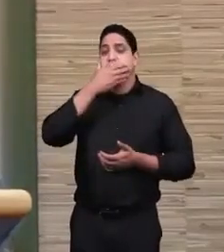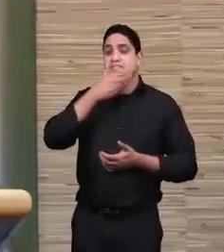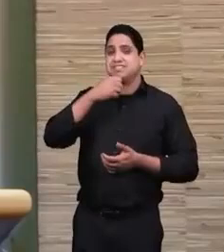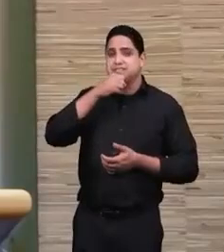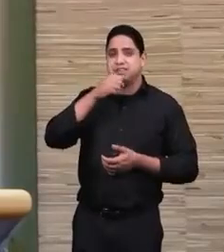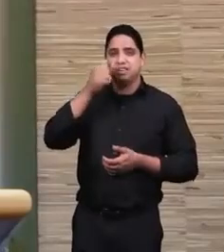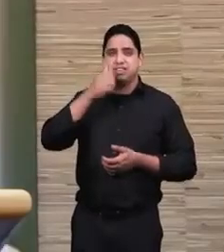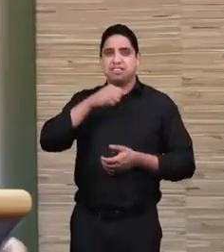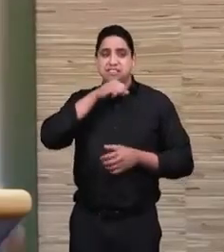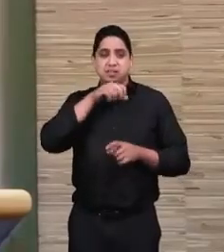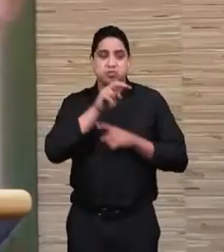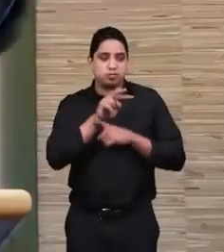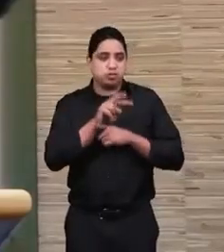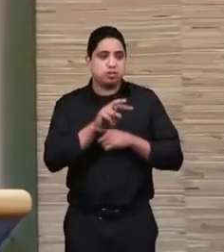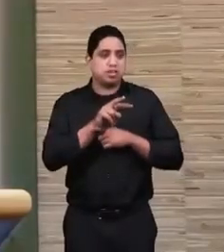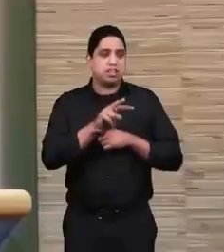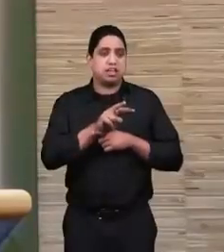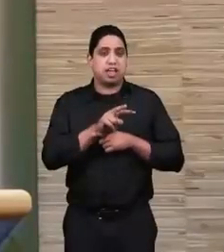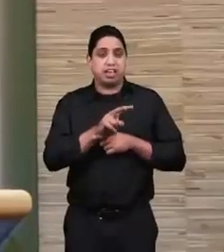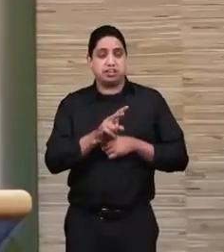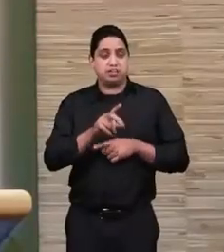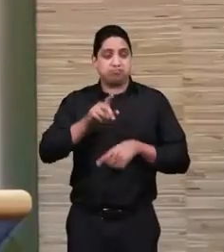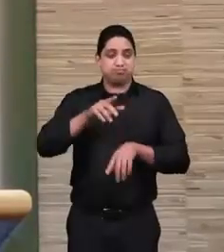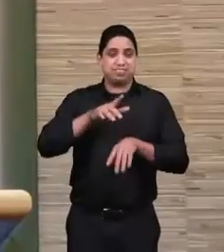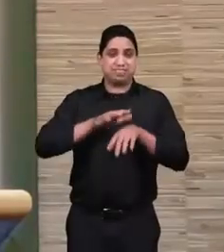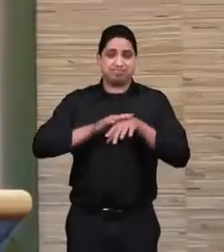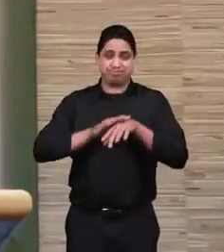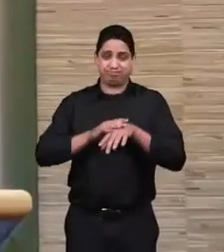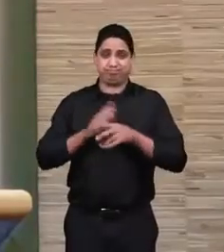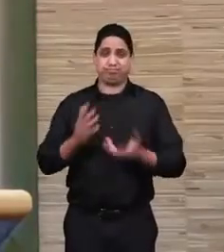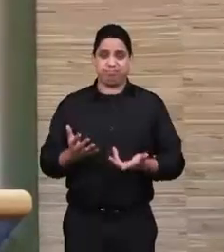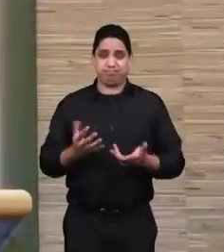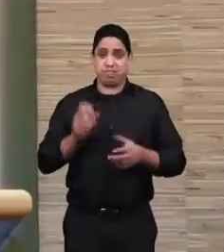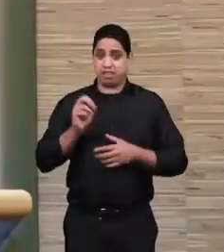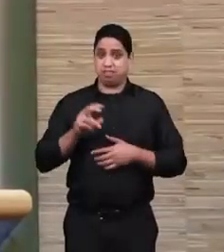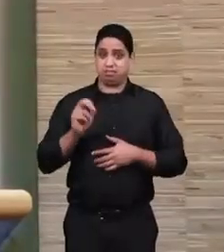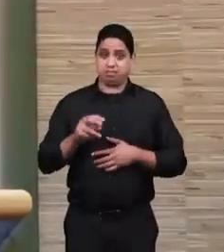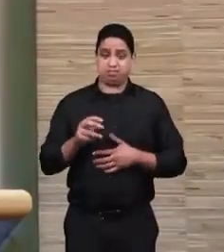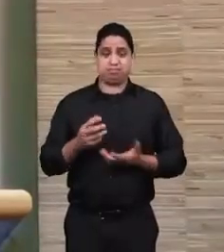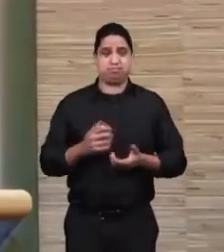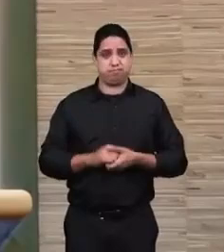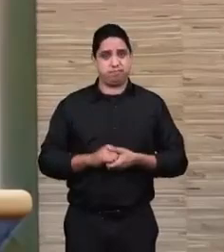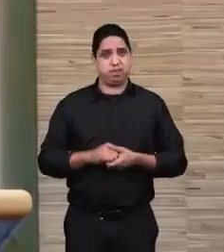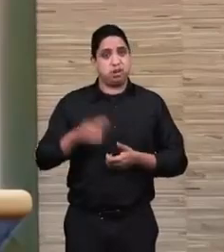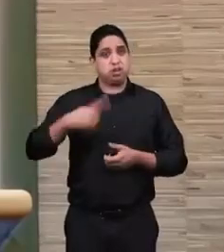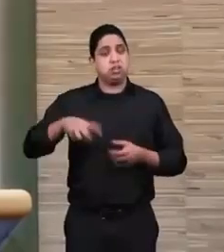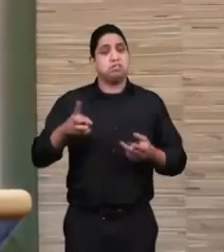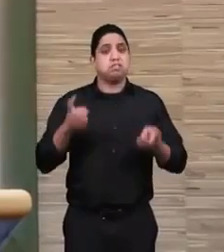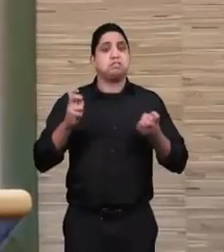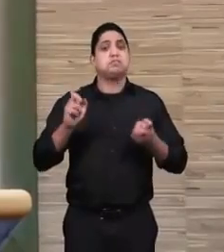infected. This is what we see. The virus